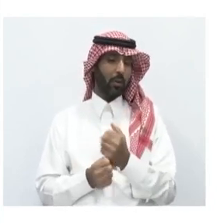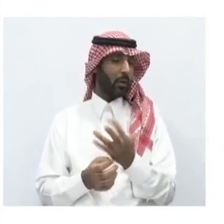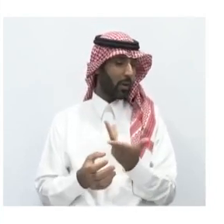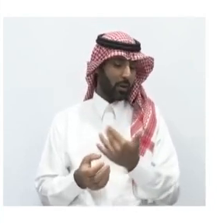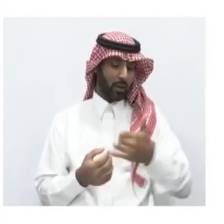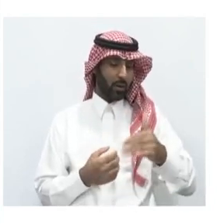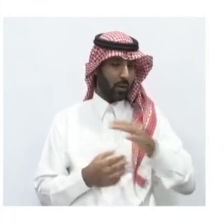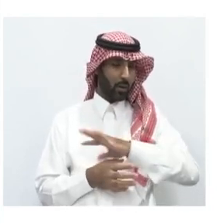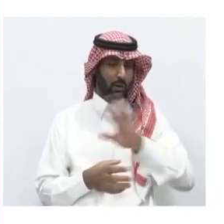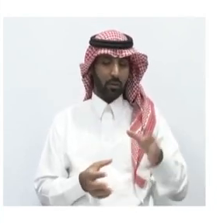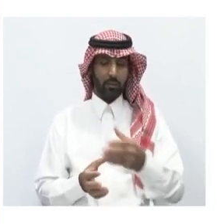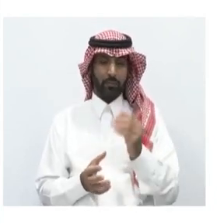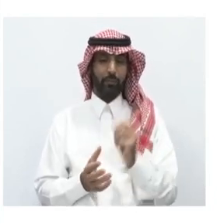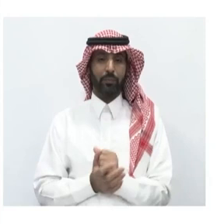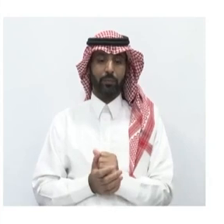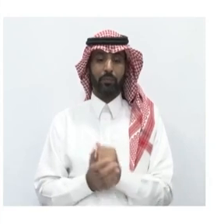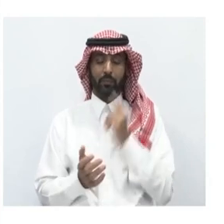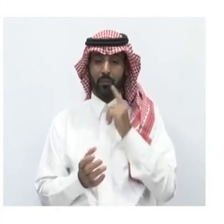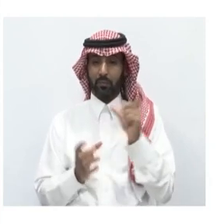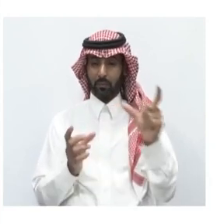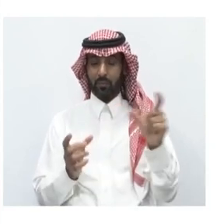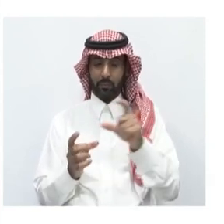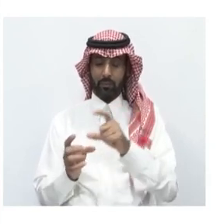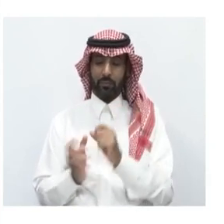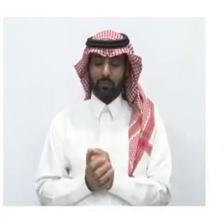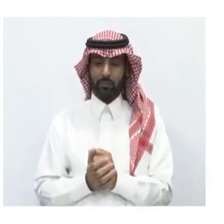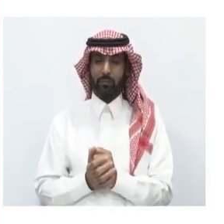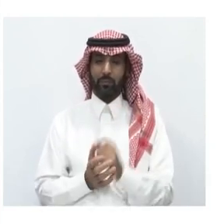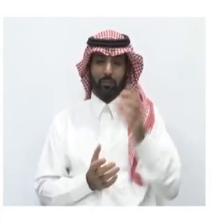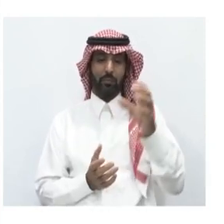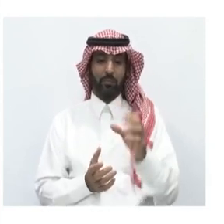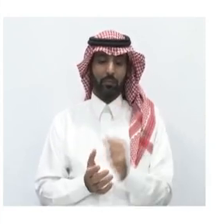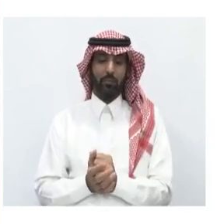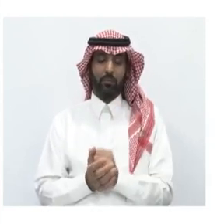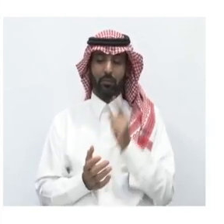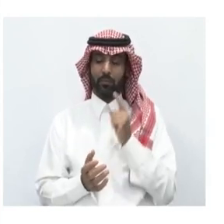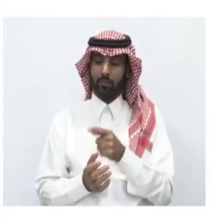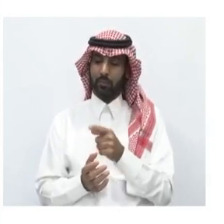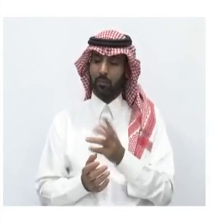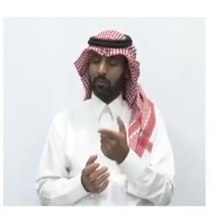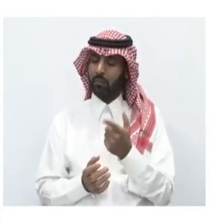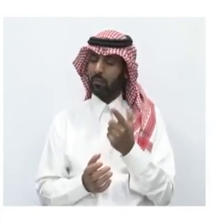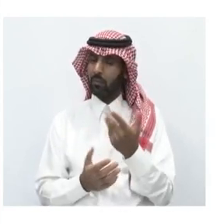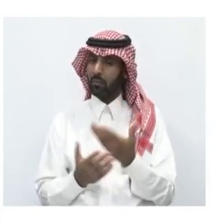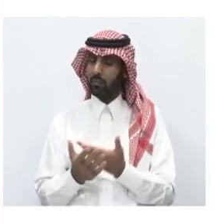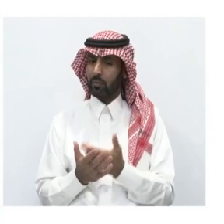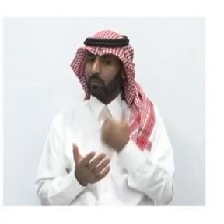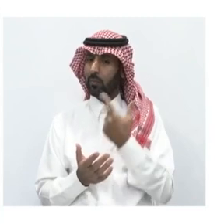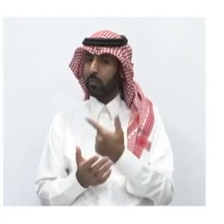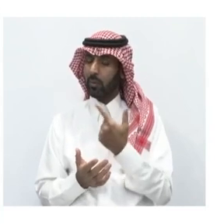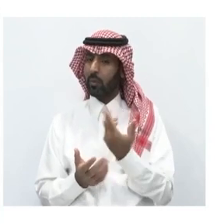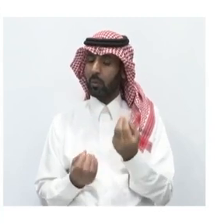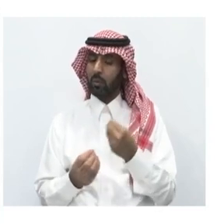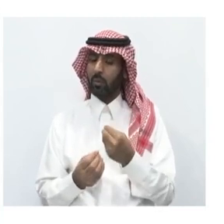modify an entire sentence or a whole clause within a sentence. They indicate the attitude of the speaker.